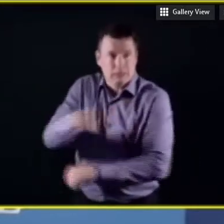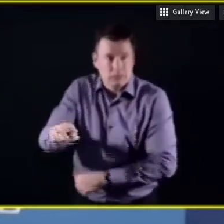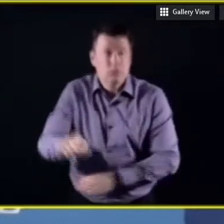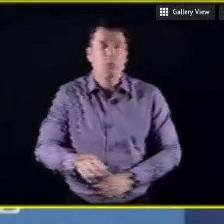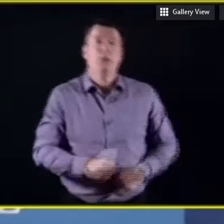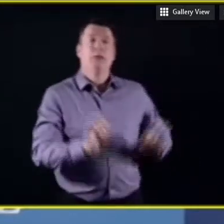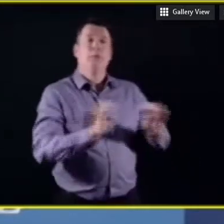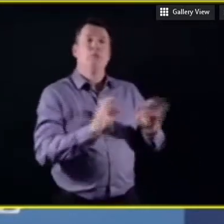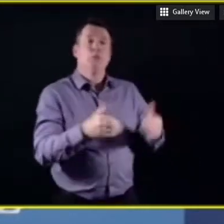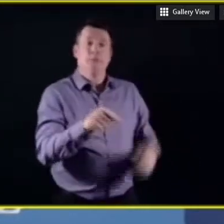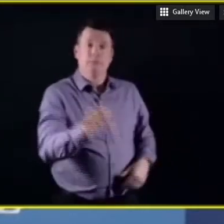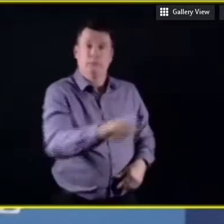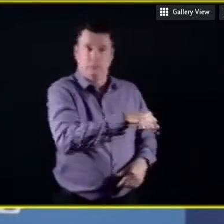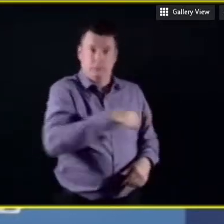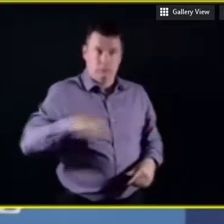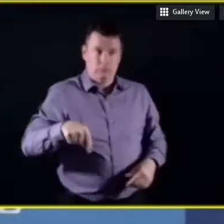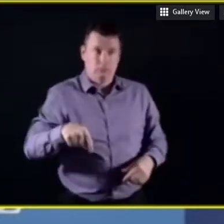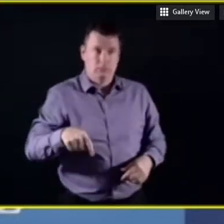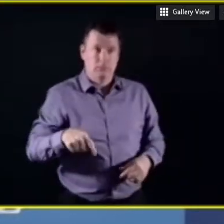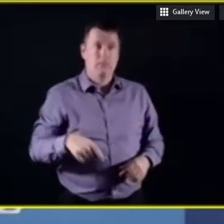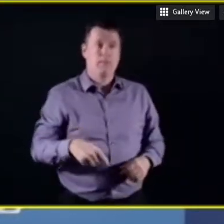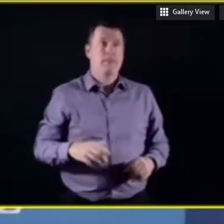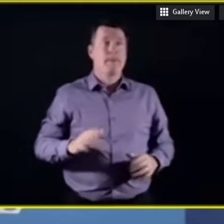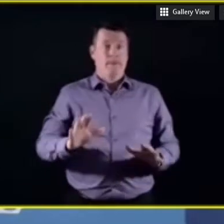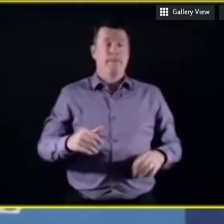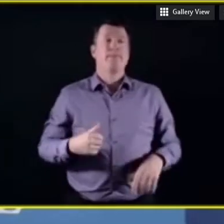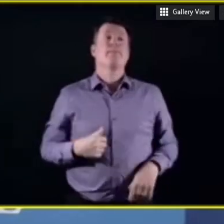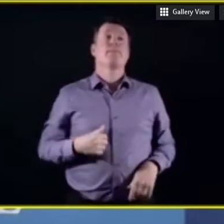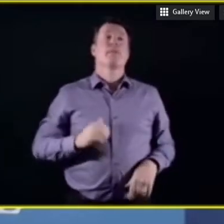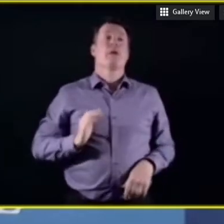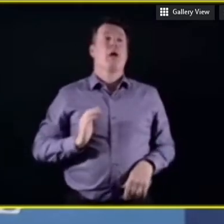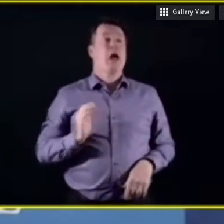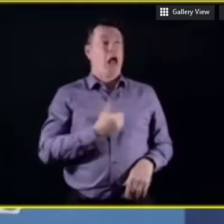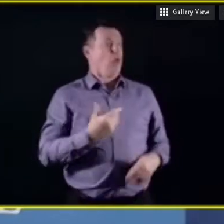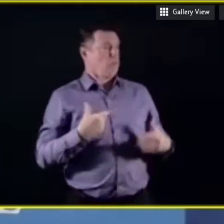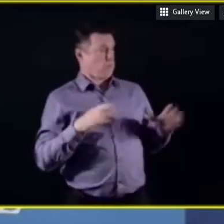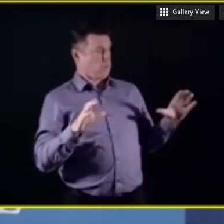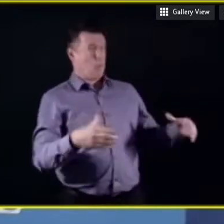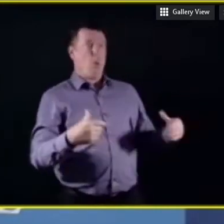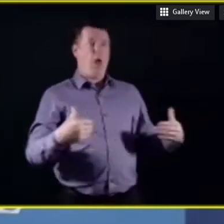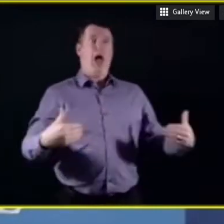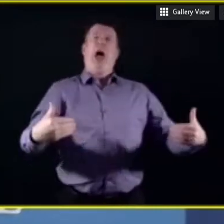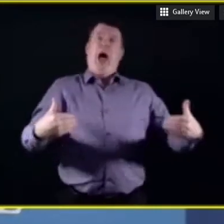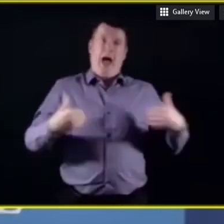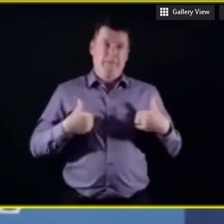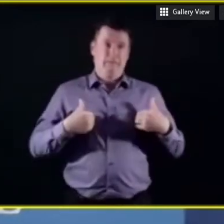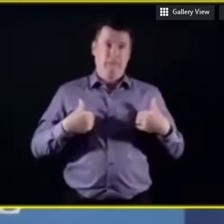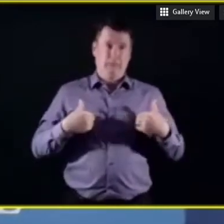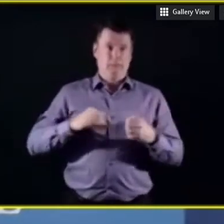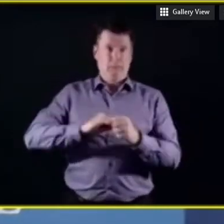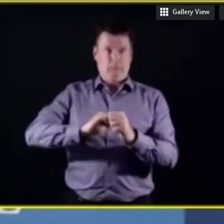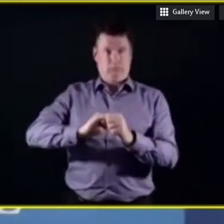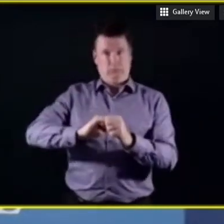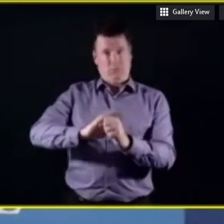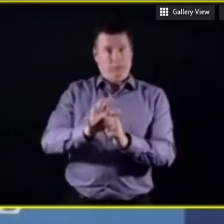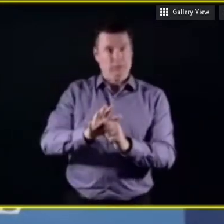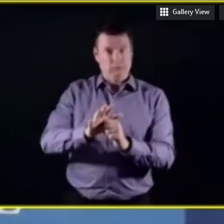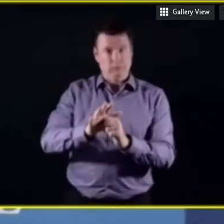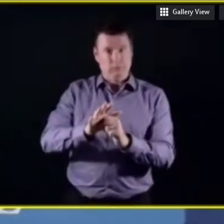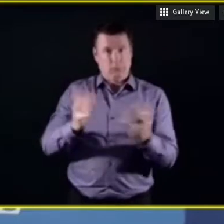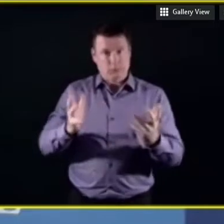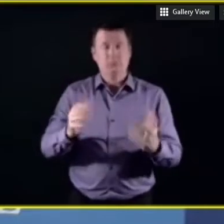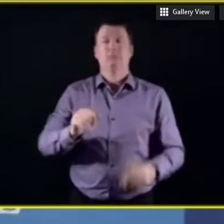network of positivity is 7.9% of those tested. And that's testing mostly